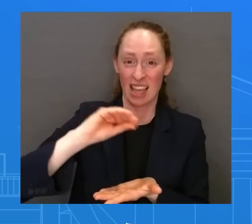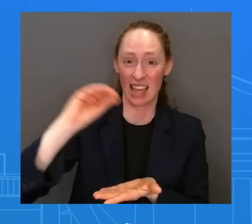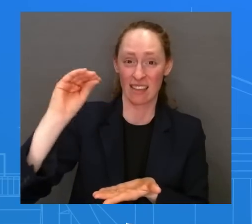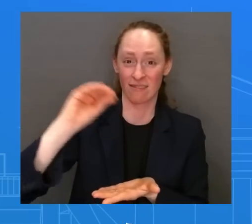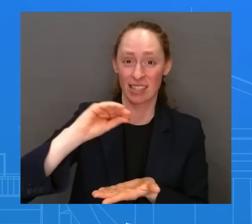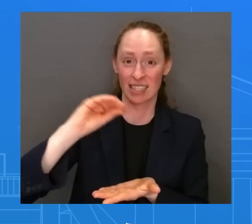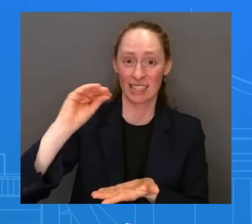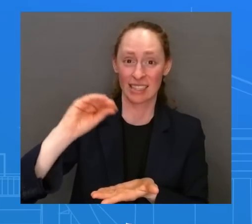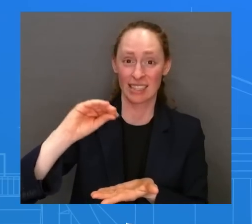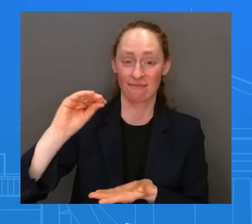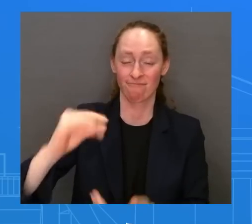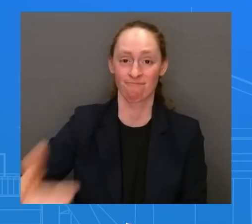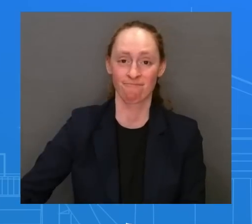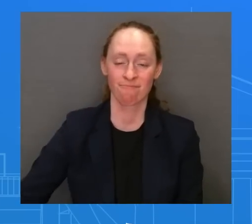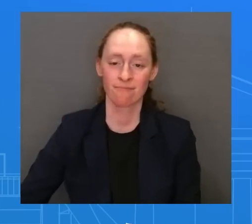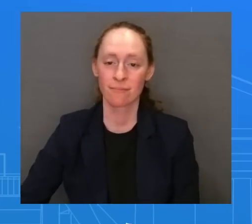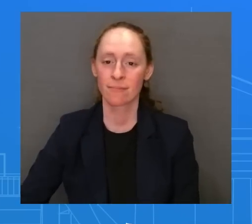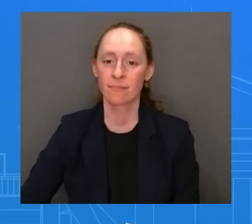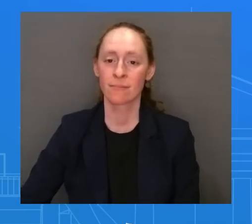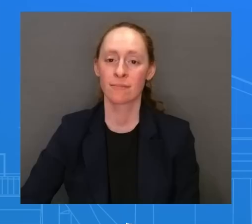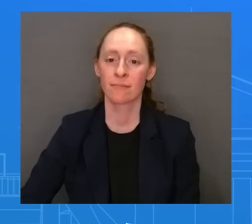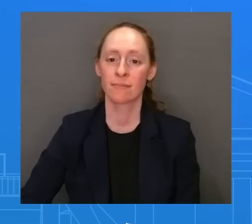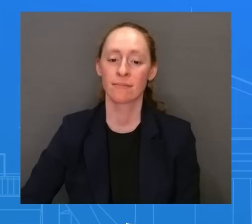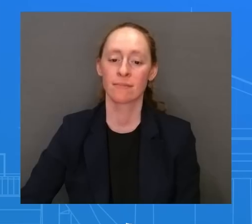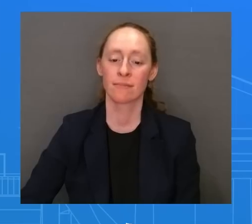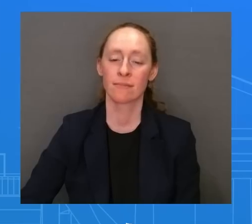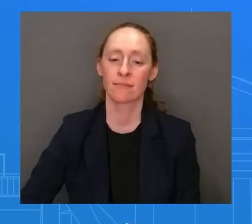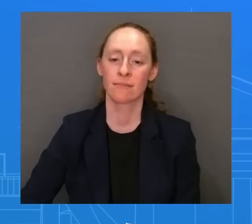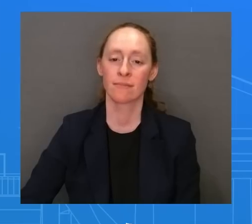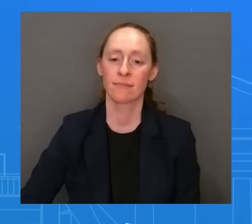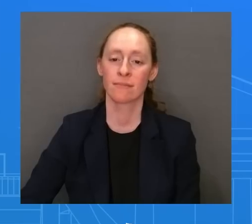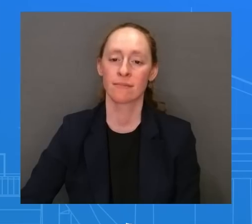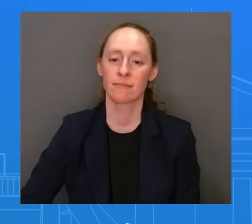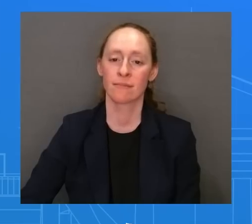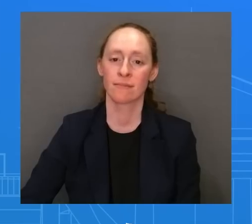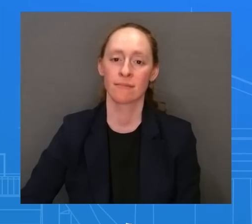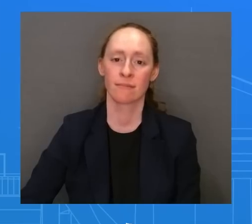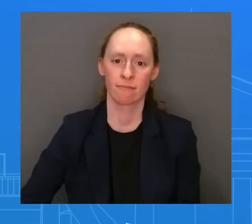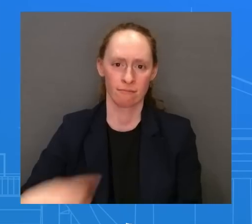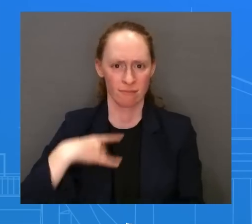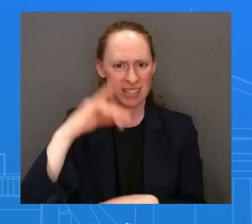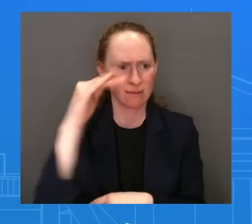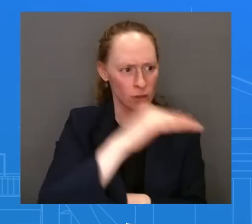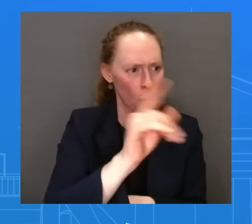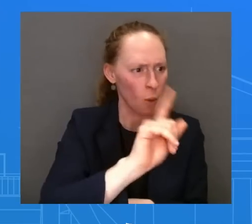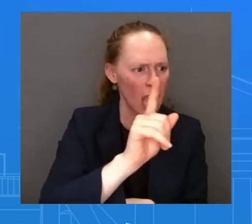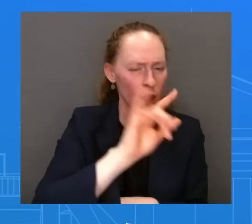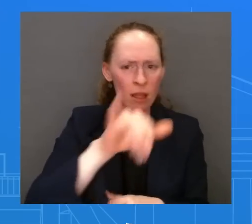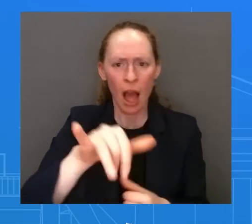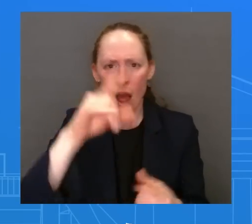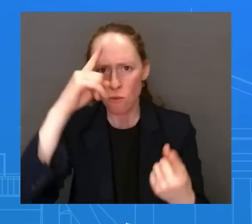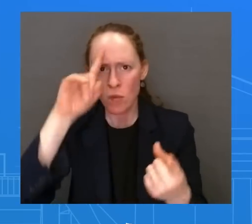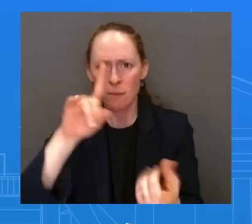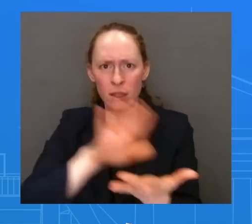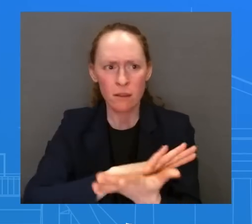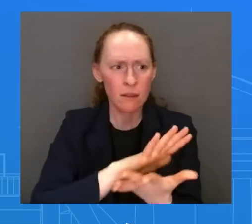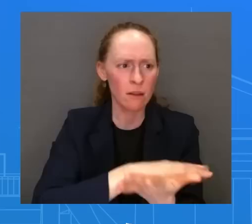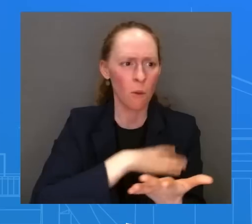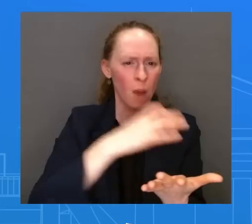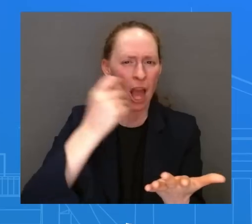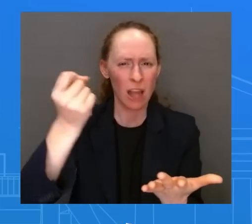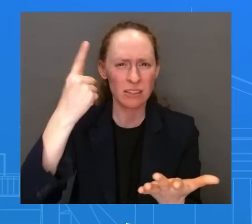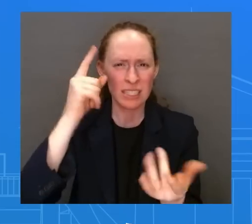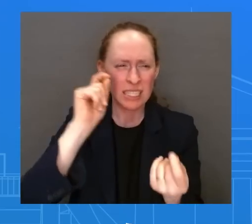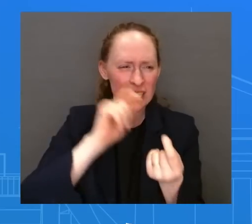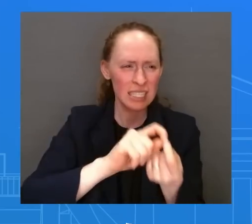hands around the Doha agreement and really understanding all its articles and and what it meant and how it was being interpreted by the Taliban